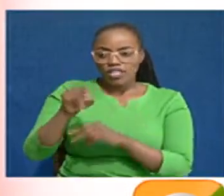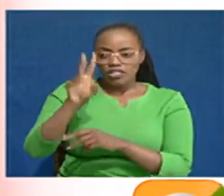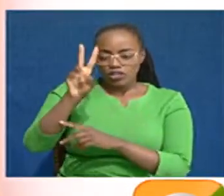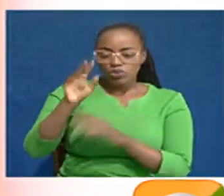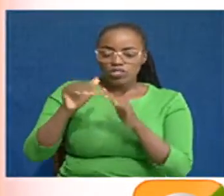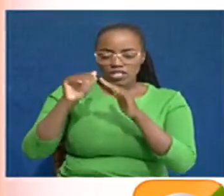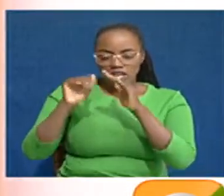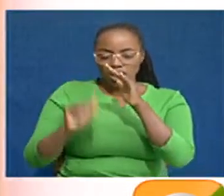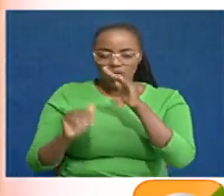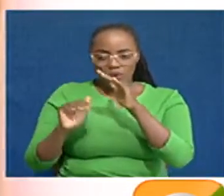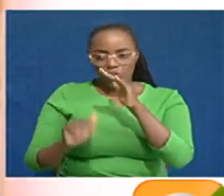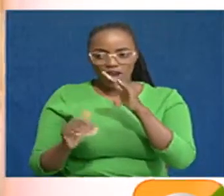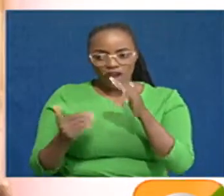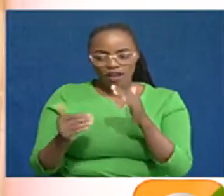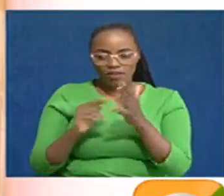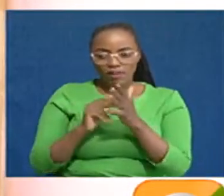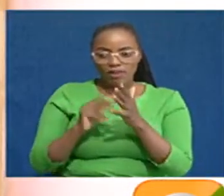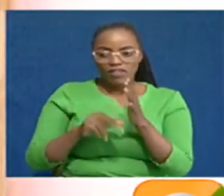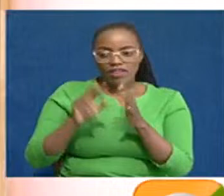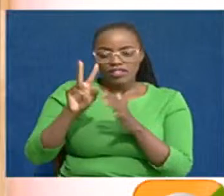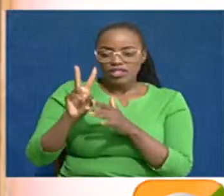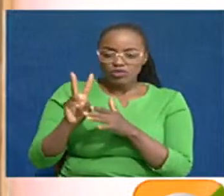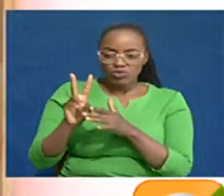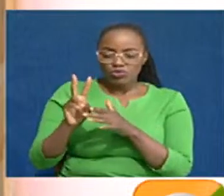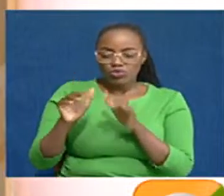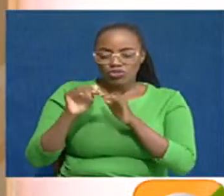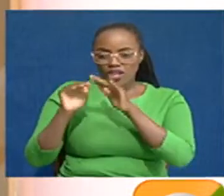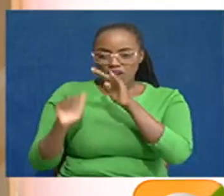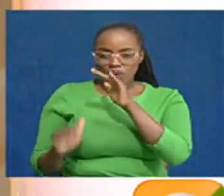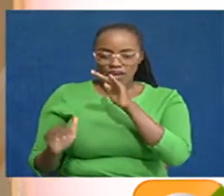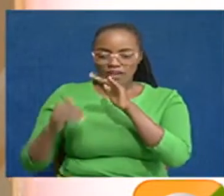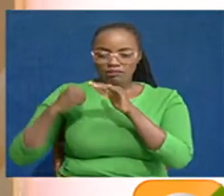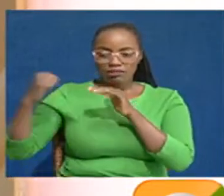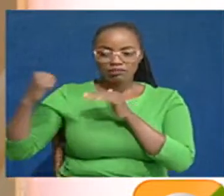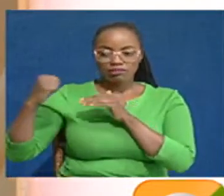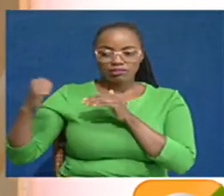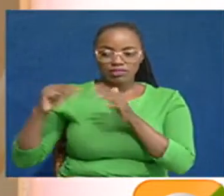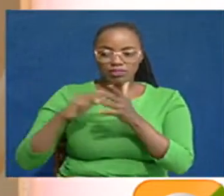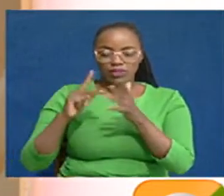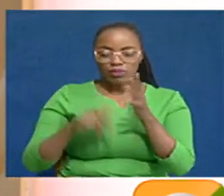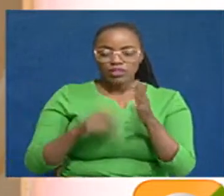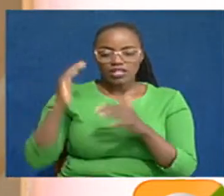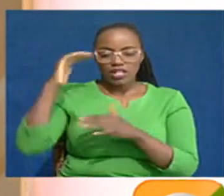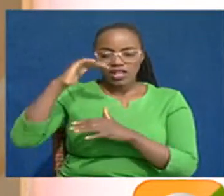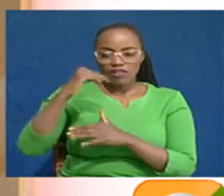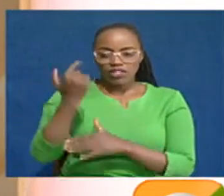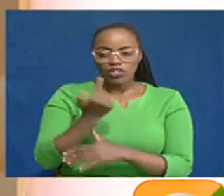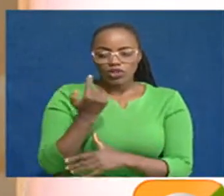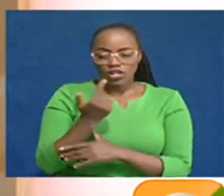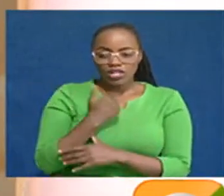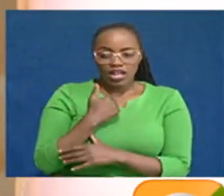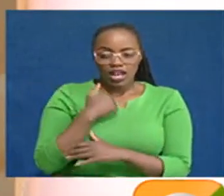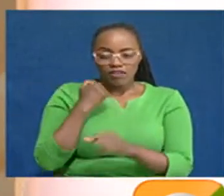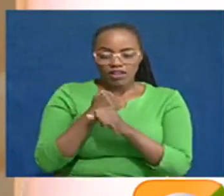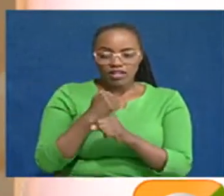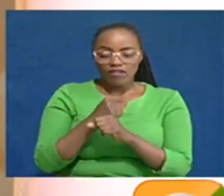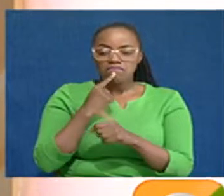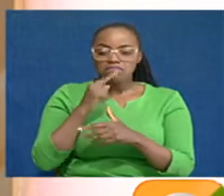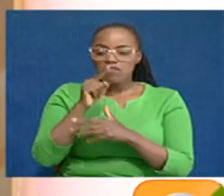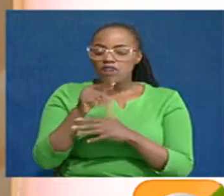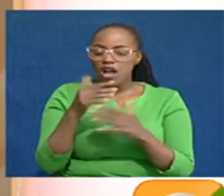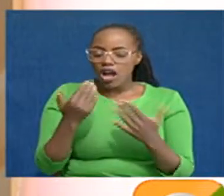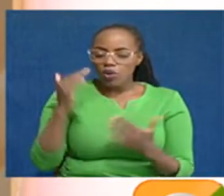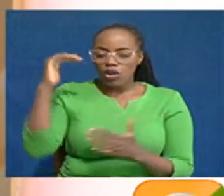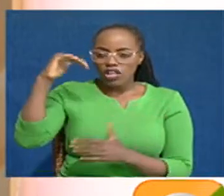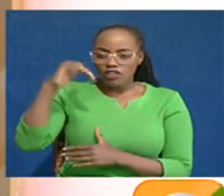side. Too loose on the lower side. So inflation on its own really doesn't tell you much, but it tells you how does